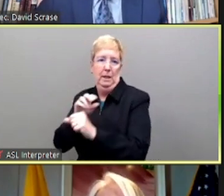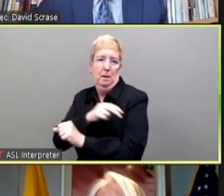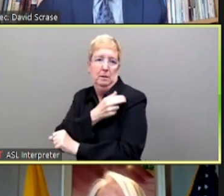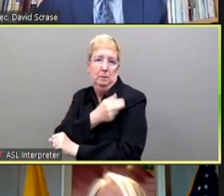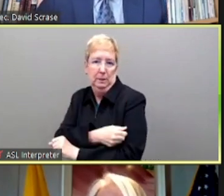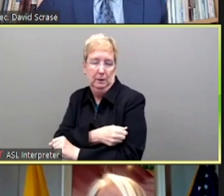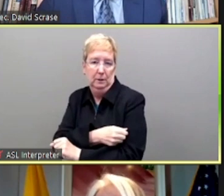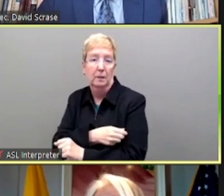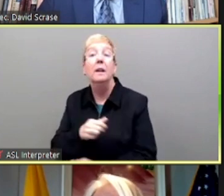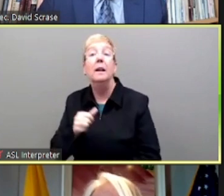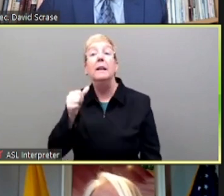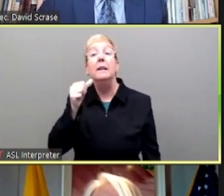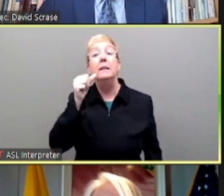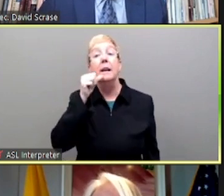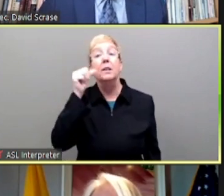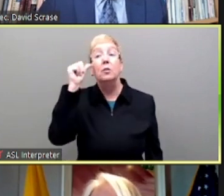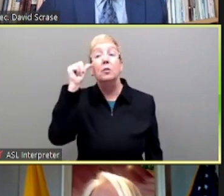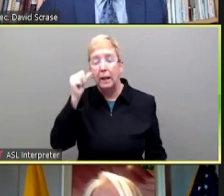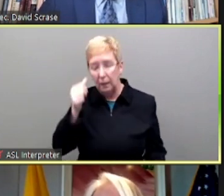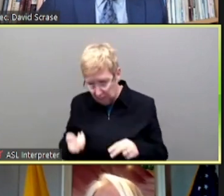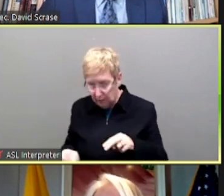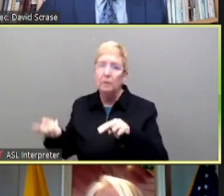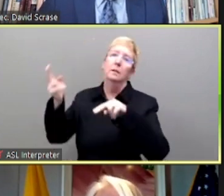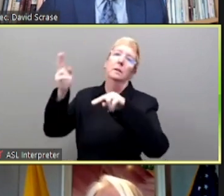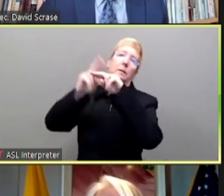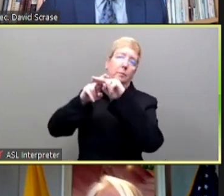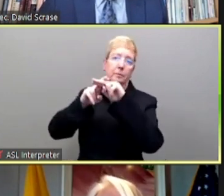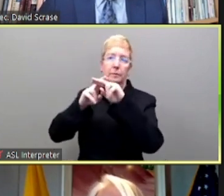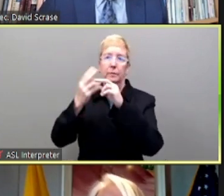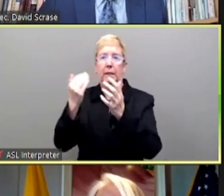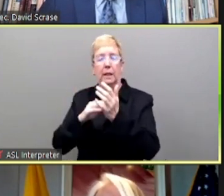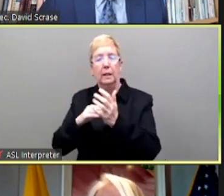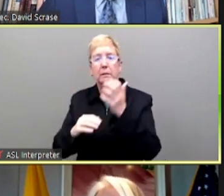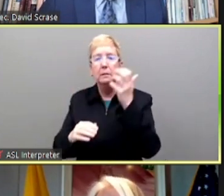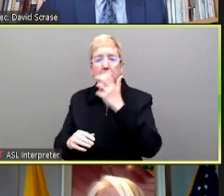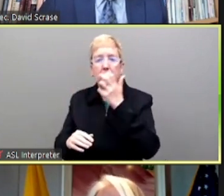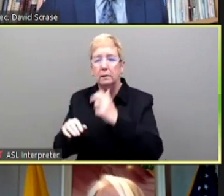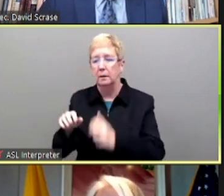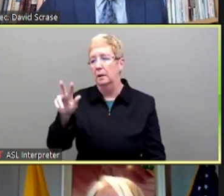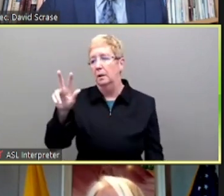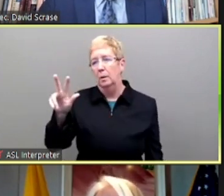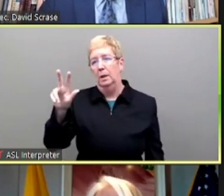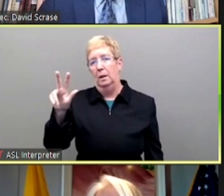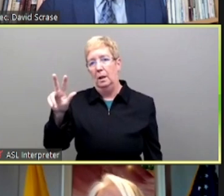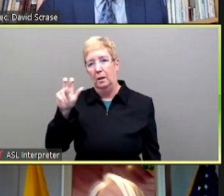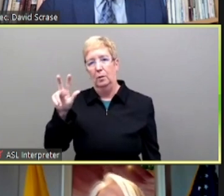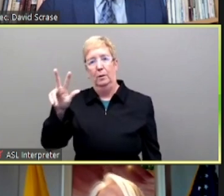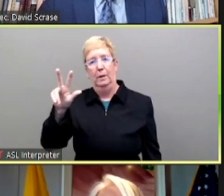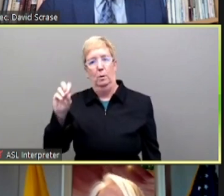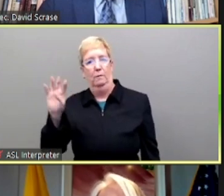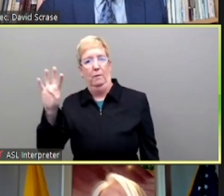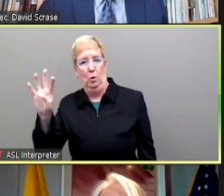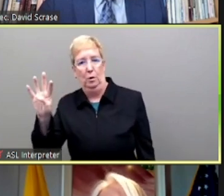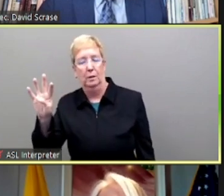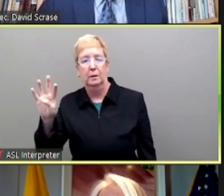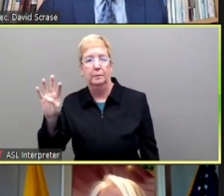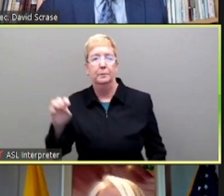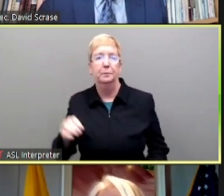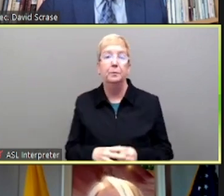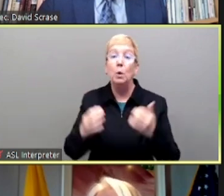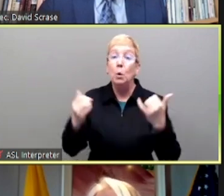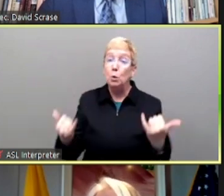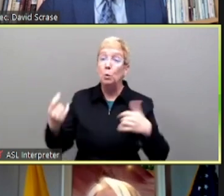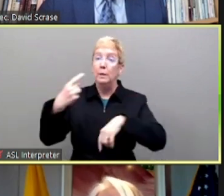Hospitalizations yesterday jumped dramatically again to 304. And you can see that